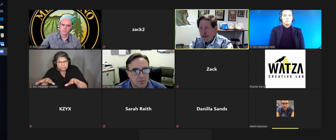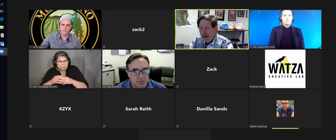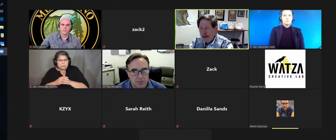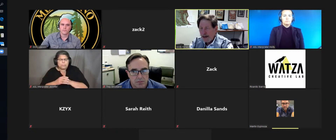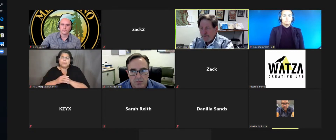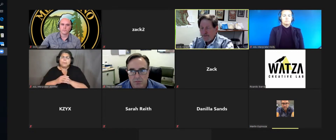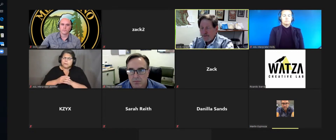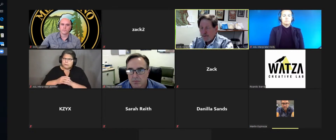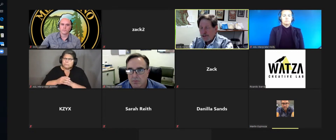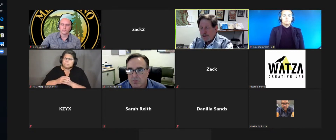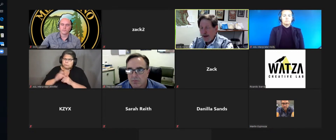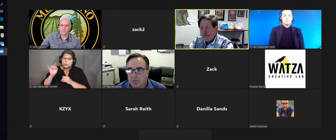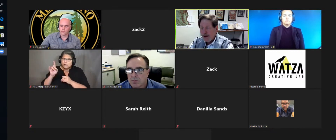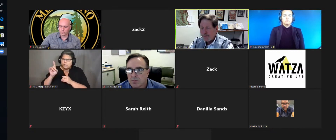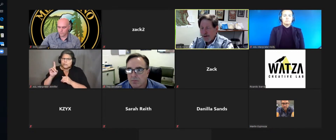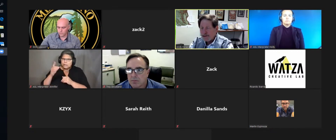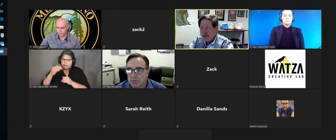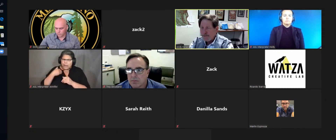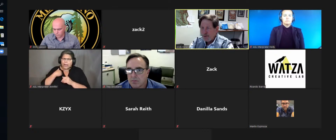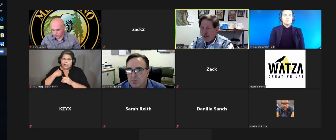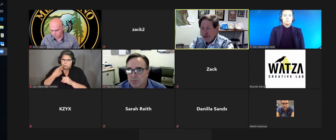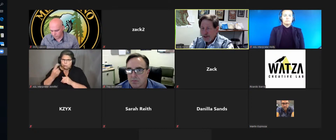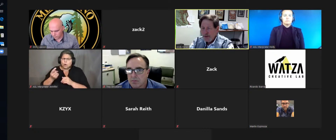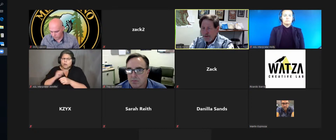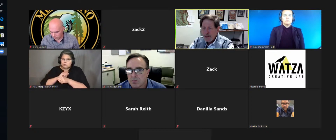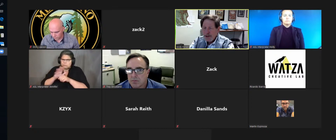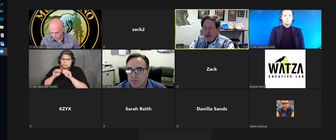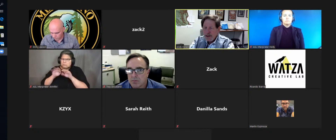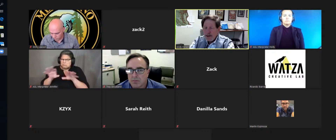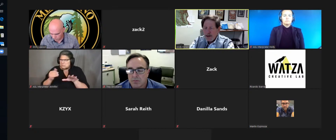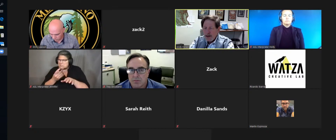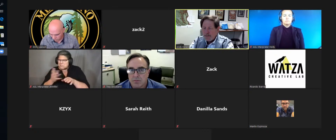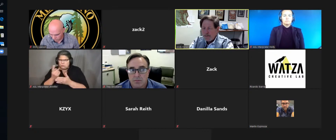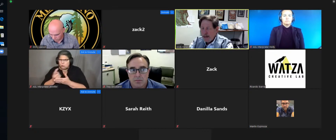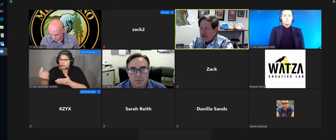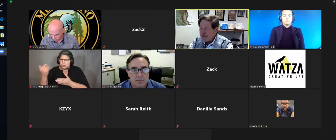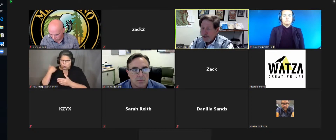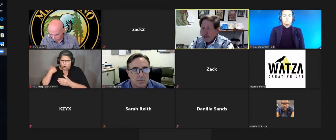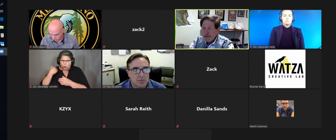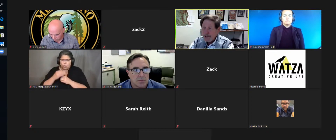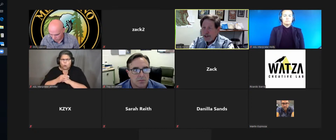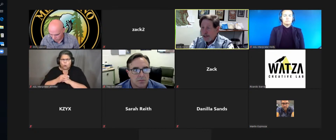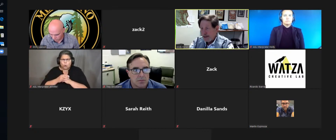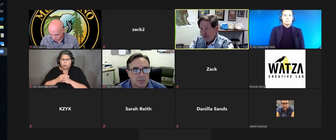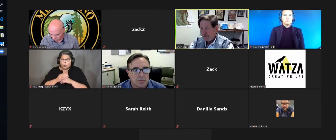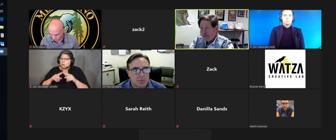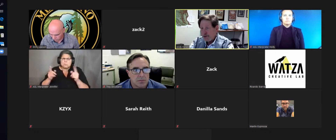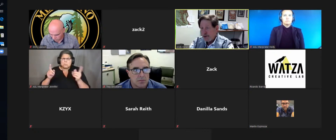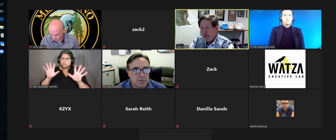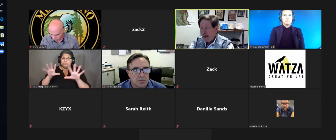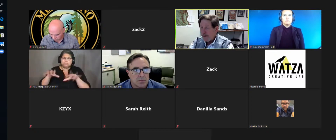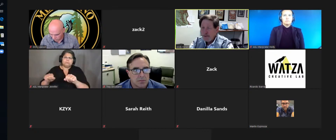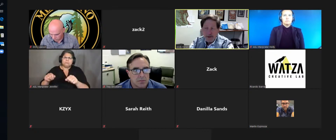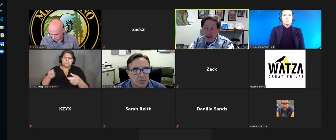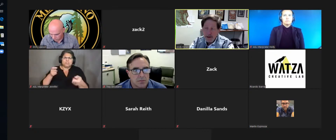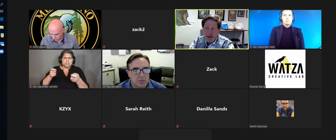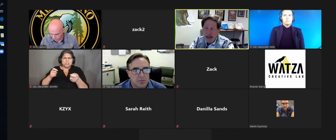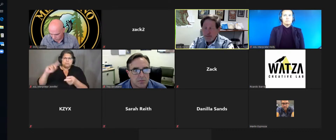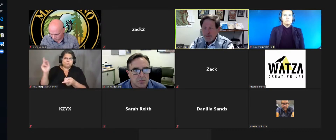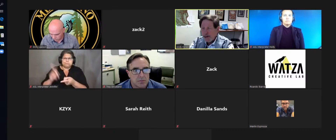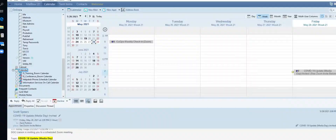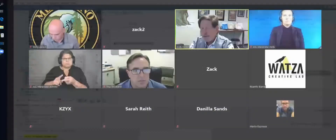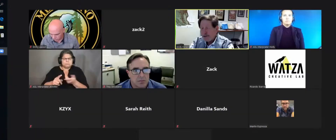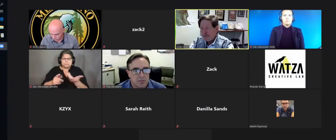We did have an outbreak several weeks ago, and it's been completely contained. So we have no